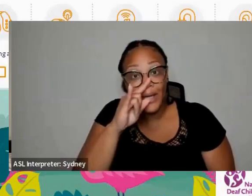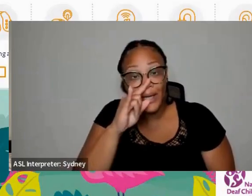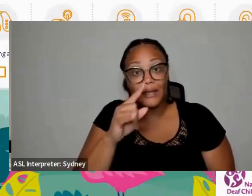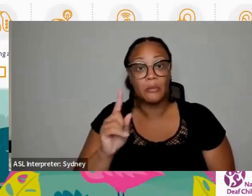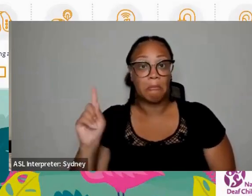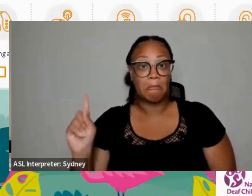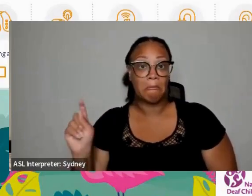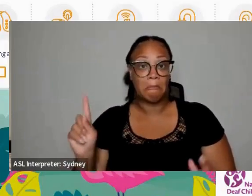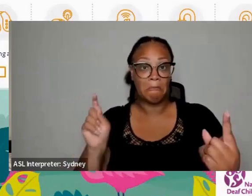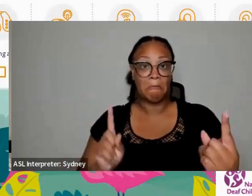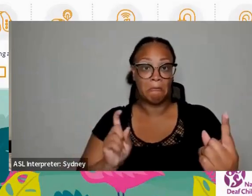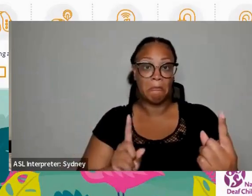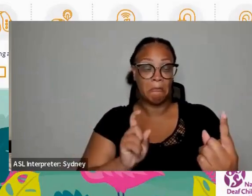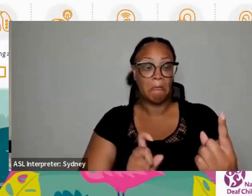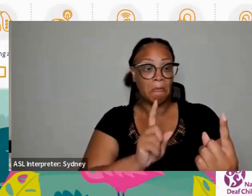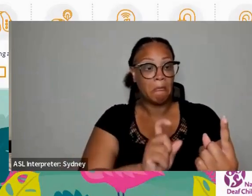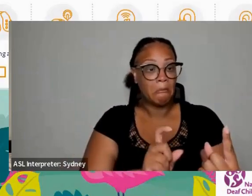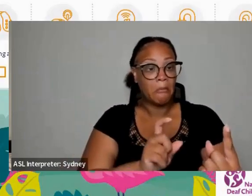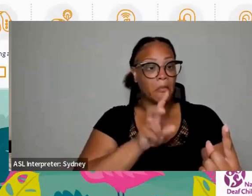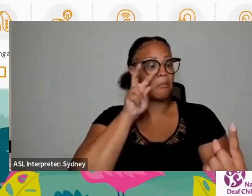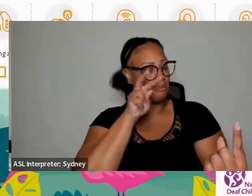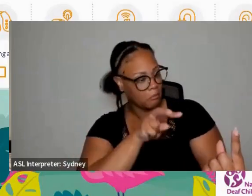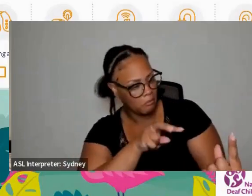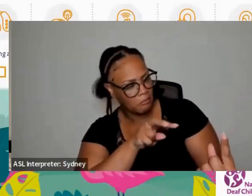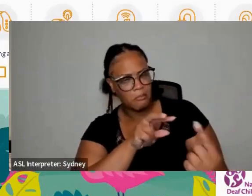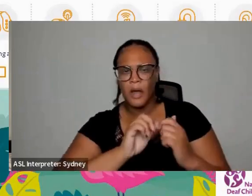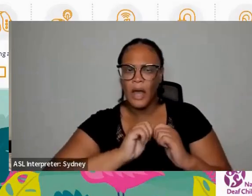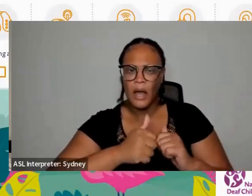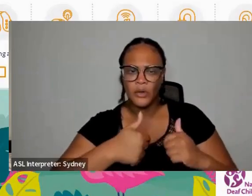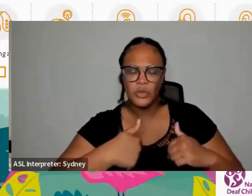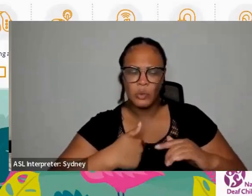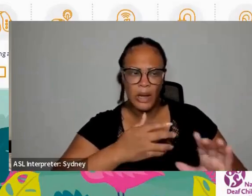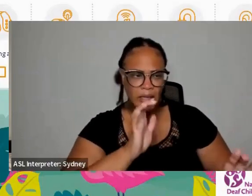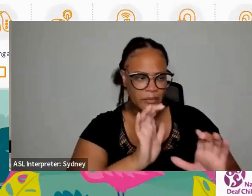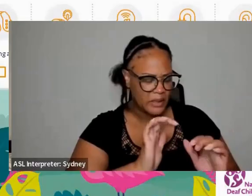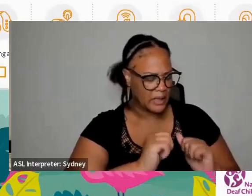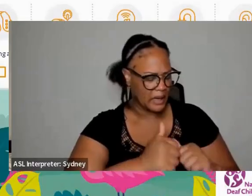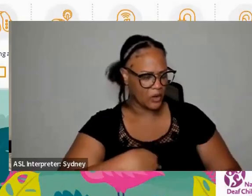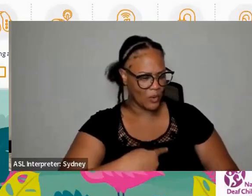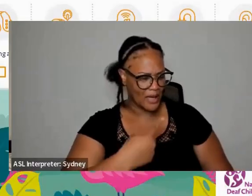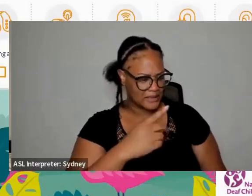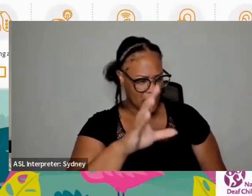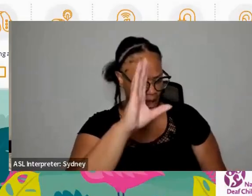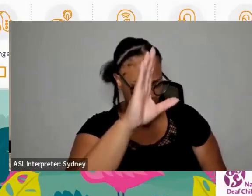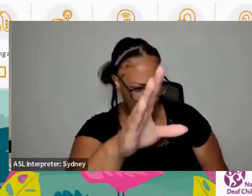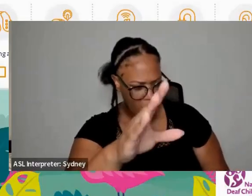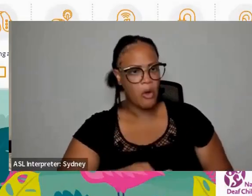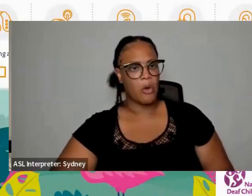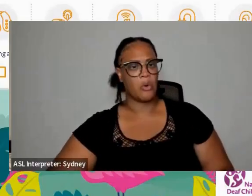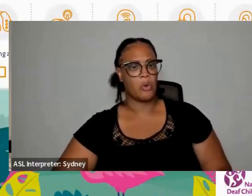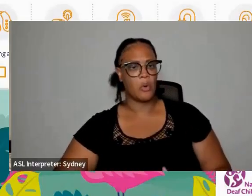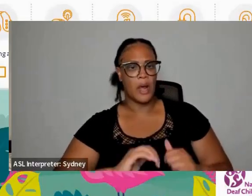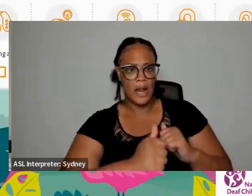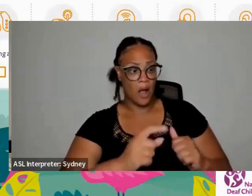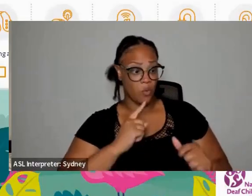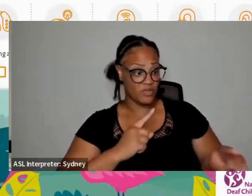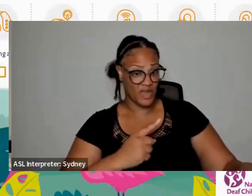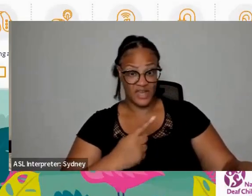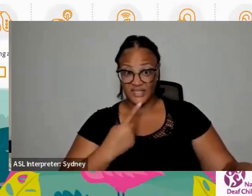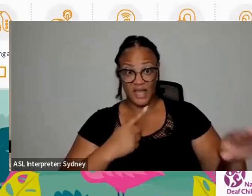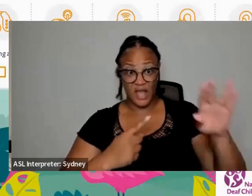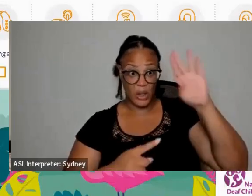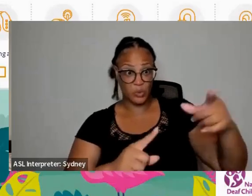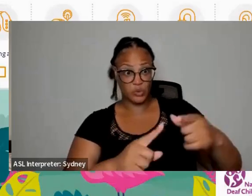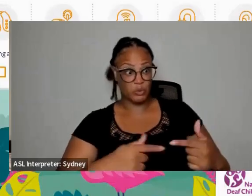some information about, how do I communicate, or how might I say hello, and how might they say hello back to me, just